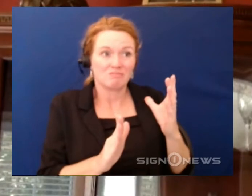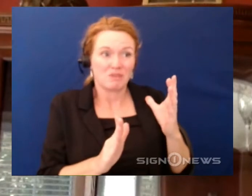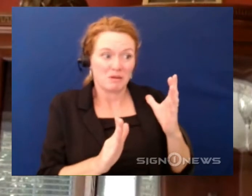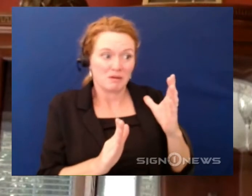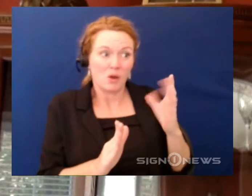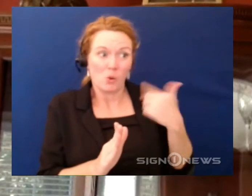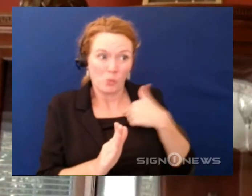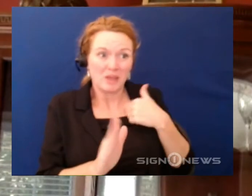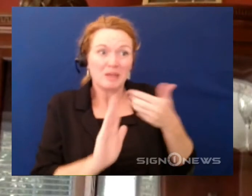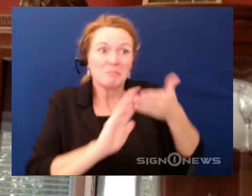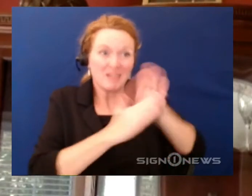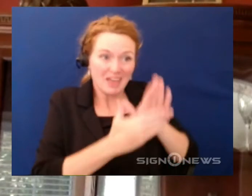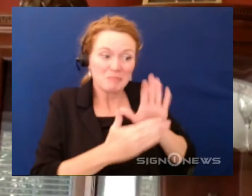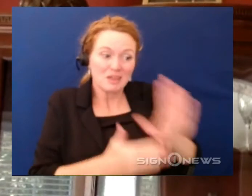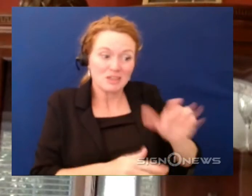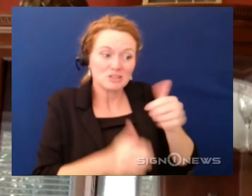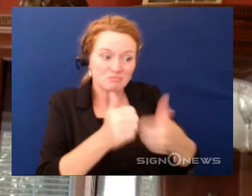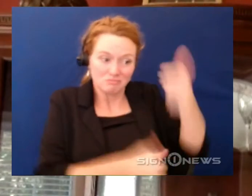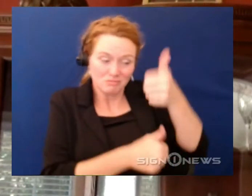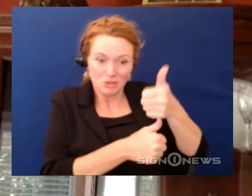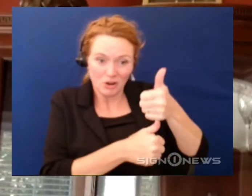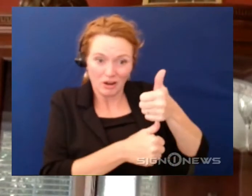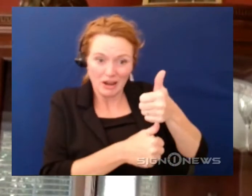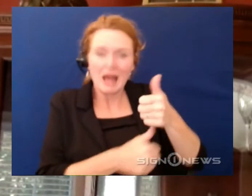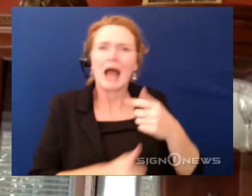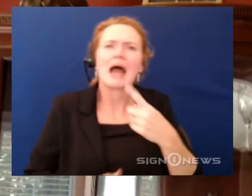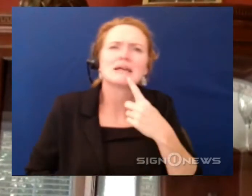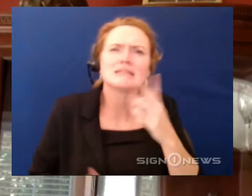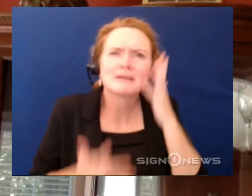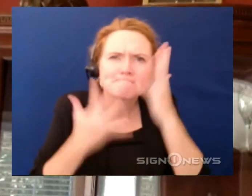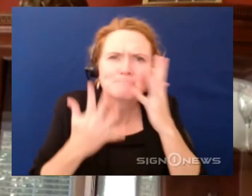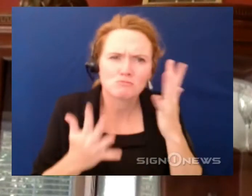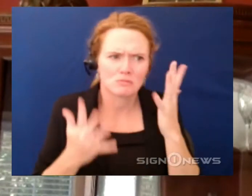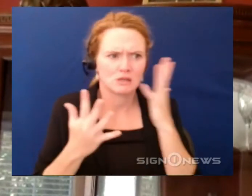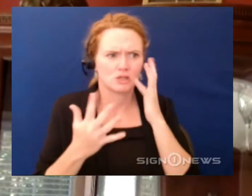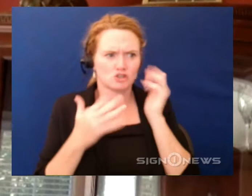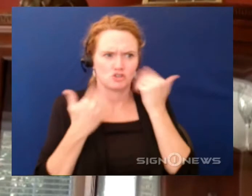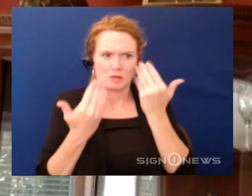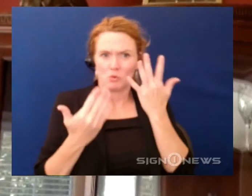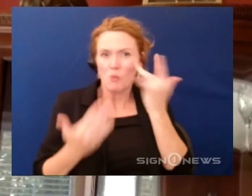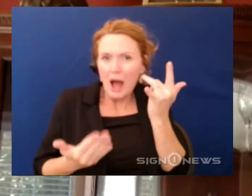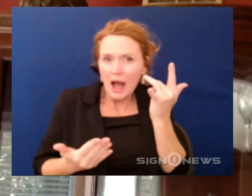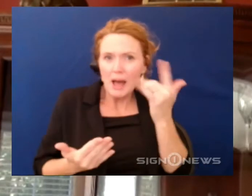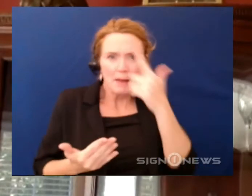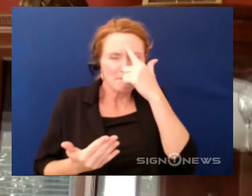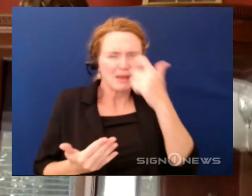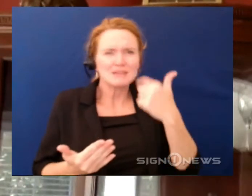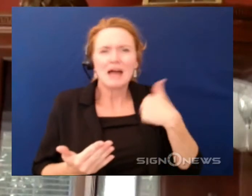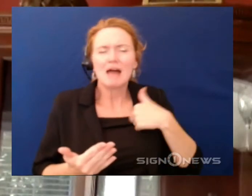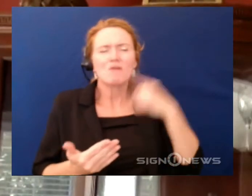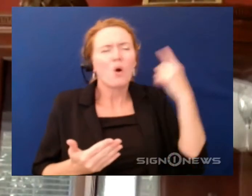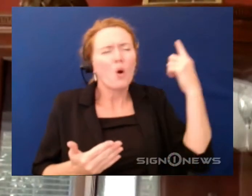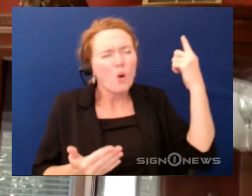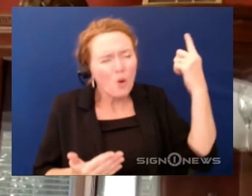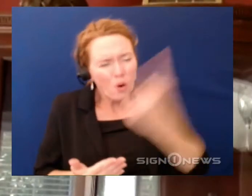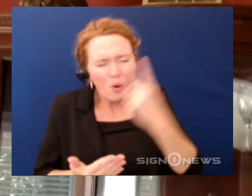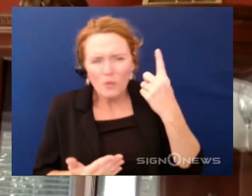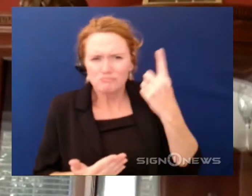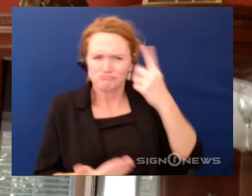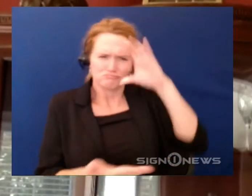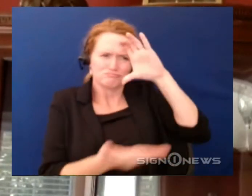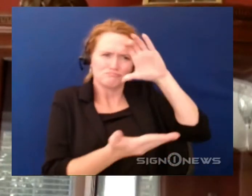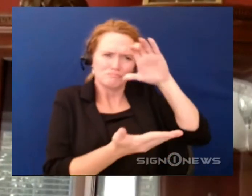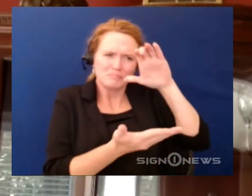became his guardians. And I say I'm ashamed because I have always believed in